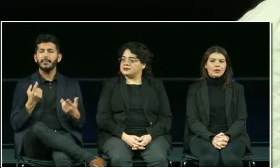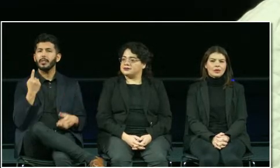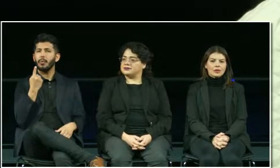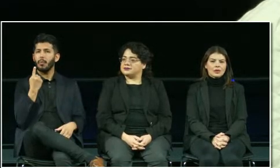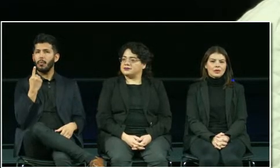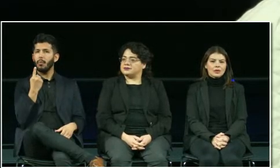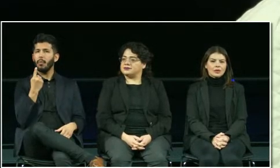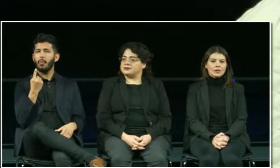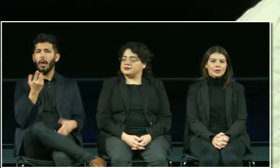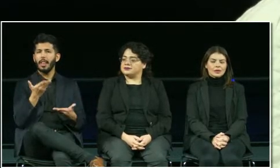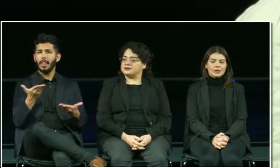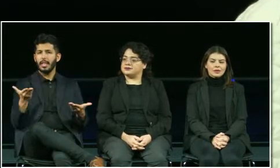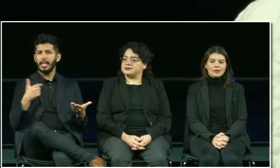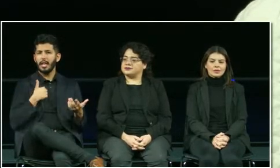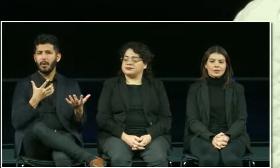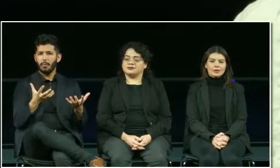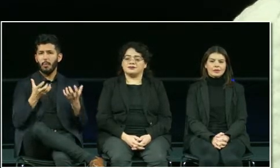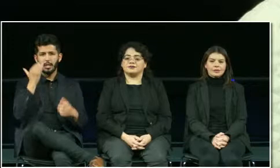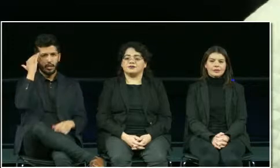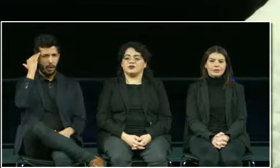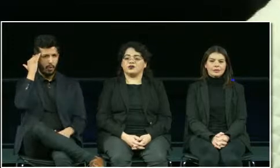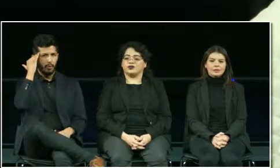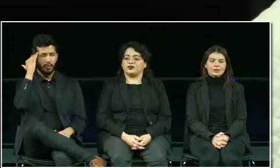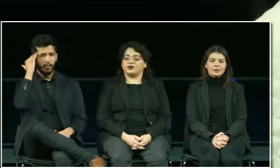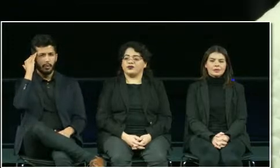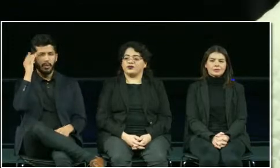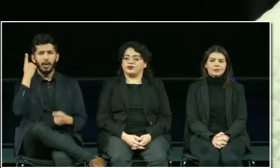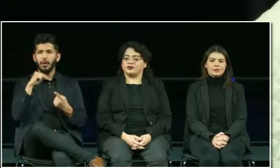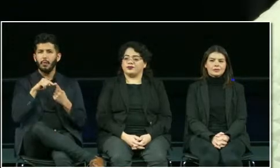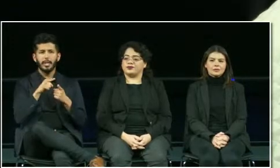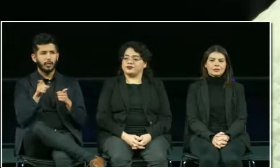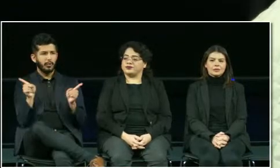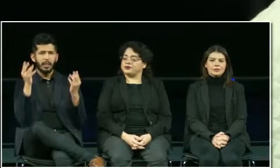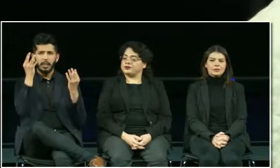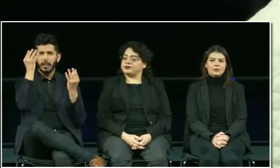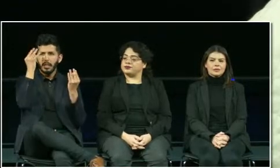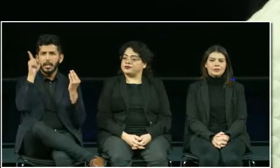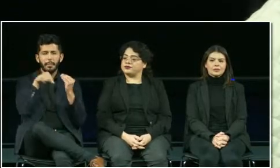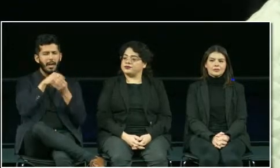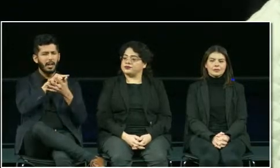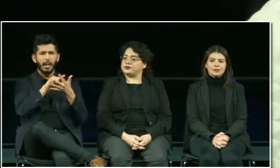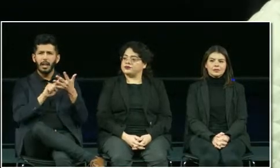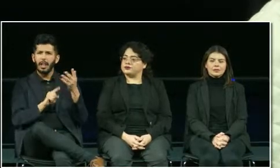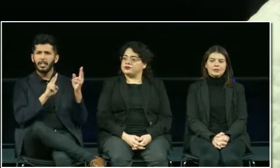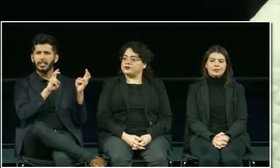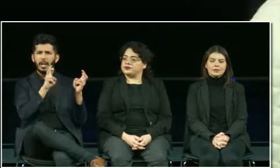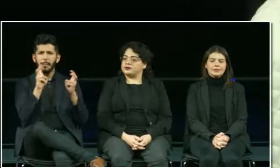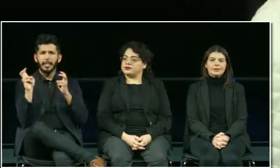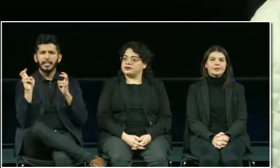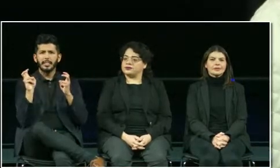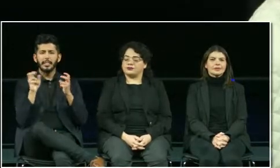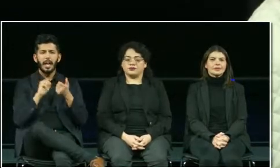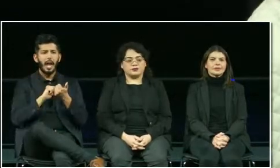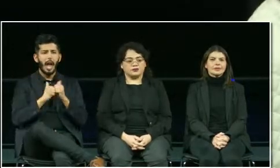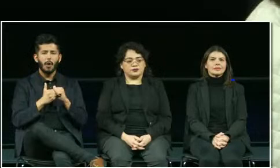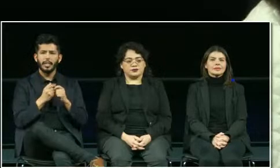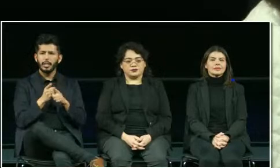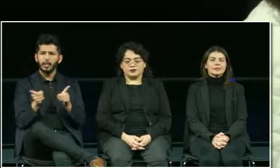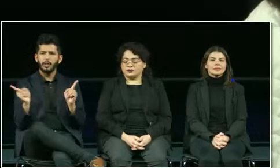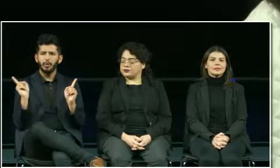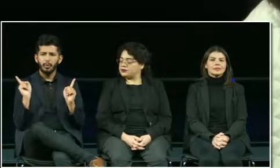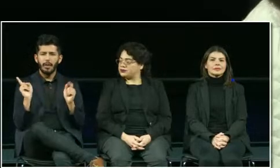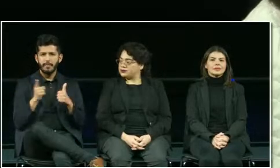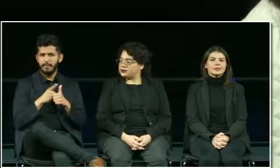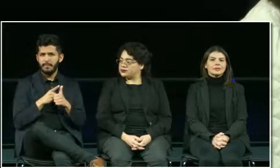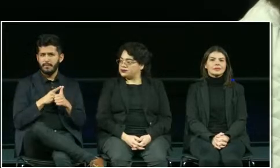know is, when you're thinking about that, how did you think about how this, first of